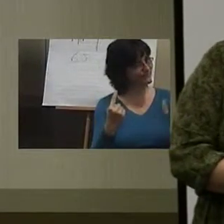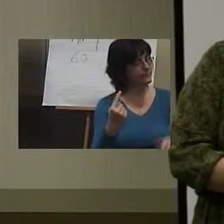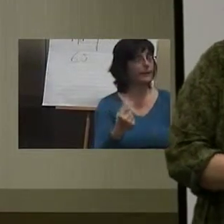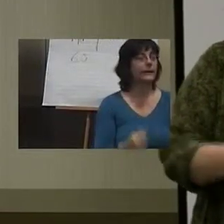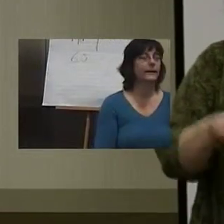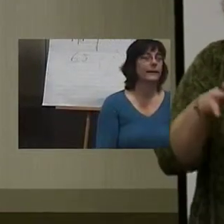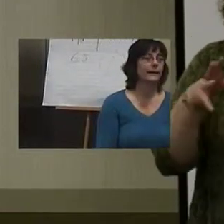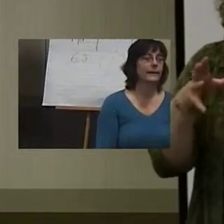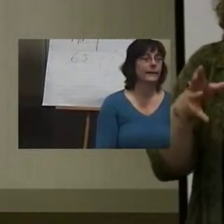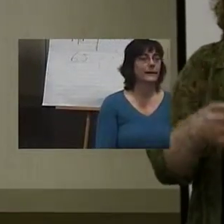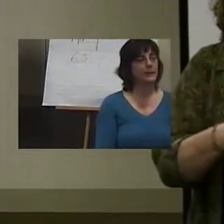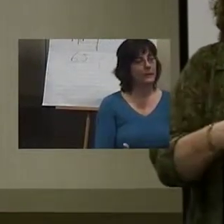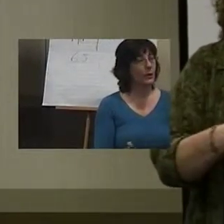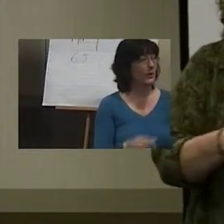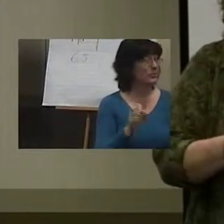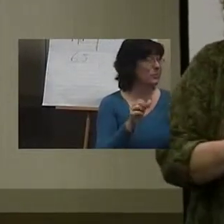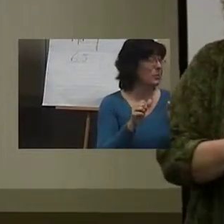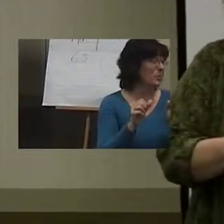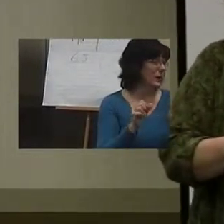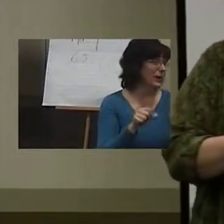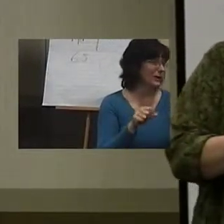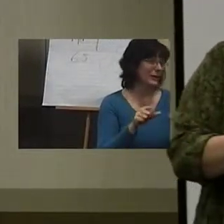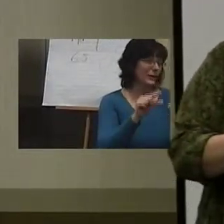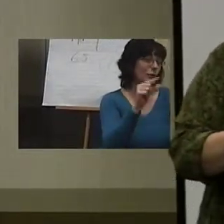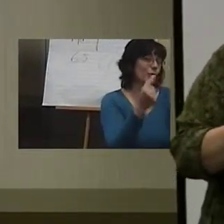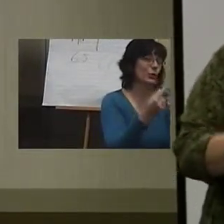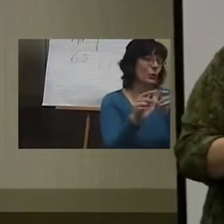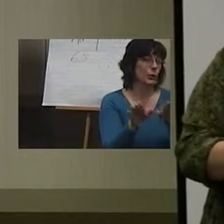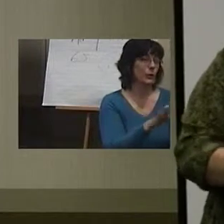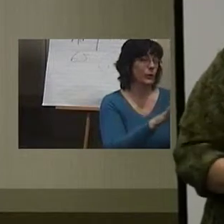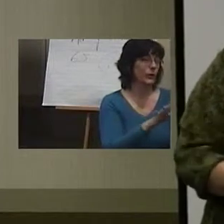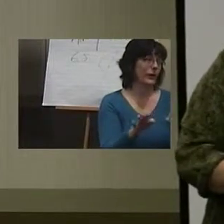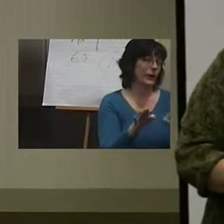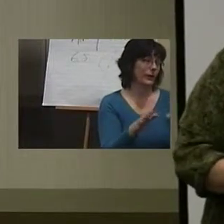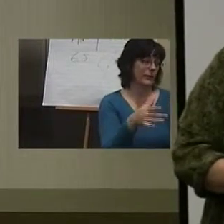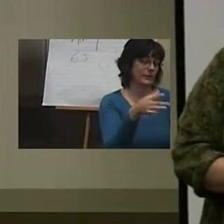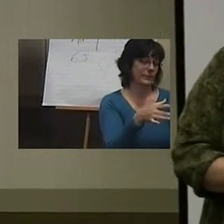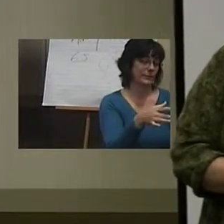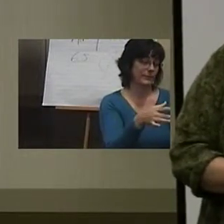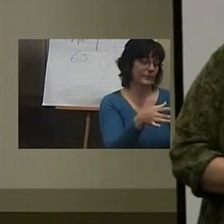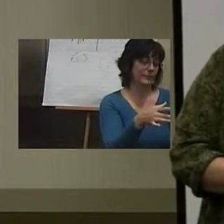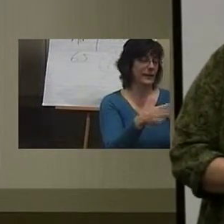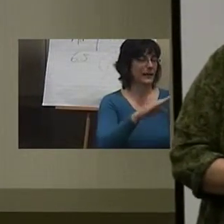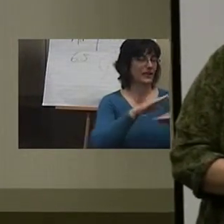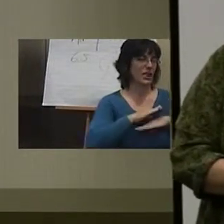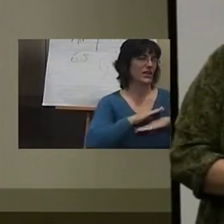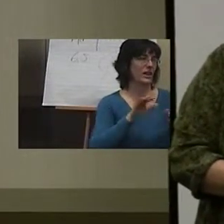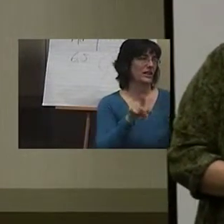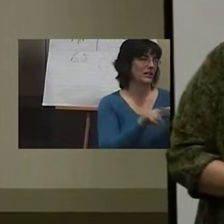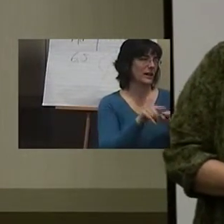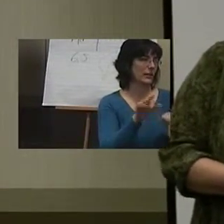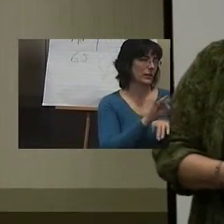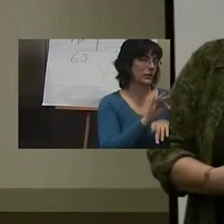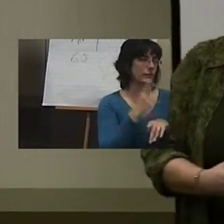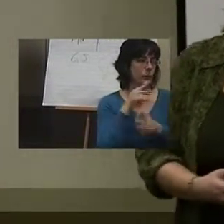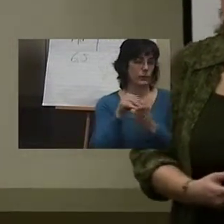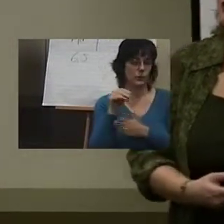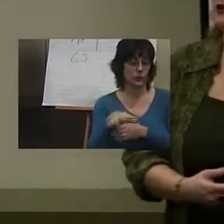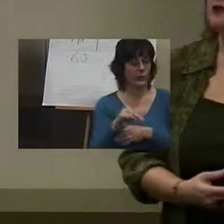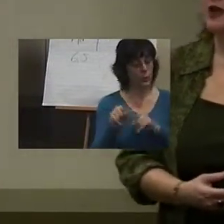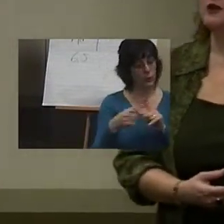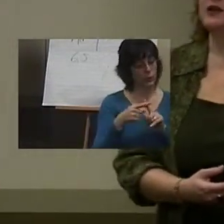be a group of behaviors that are meeting the same function for the student. Okay? And when you're